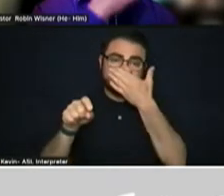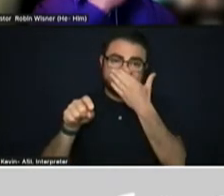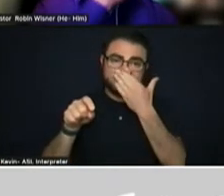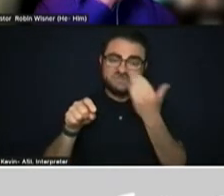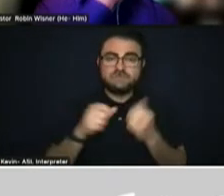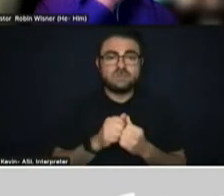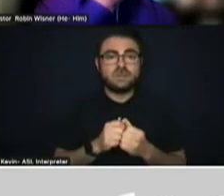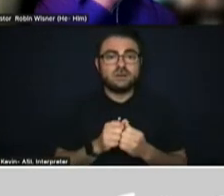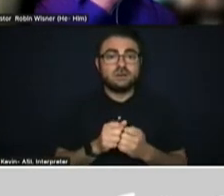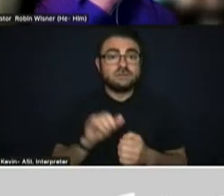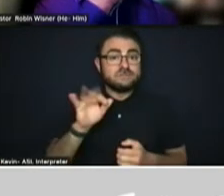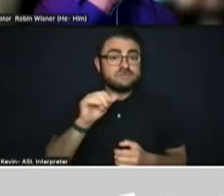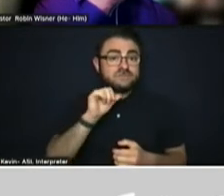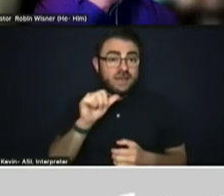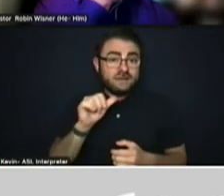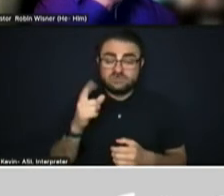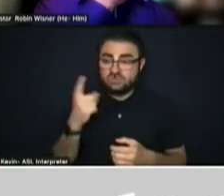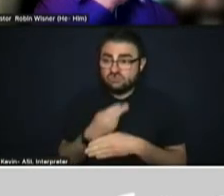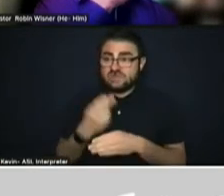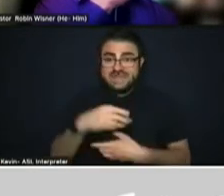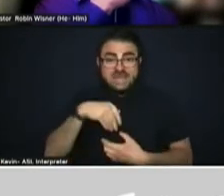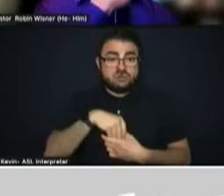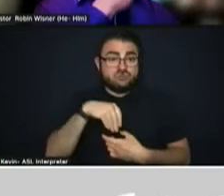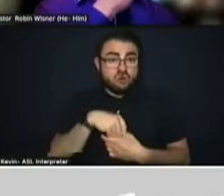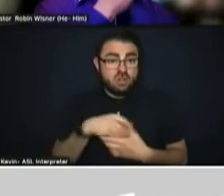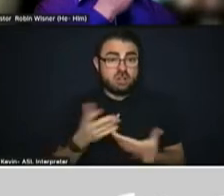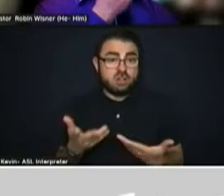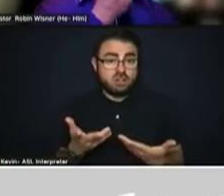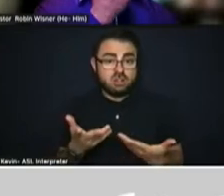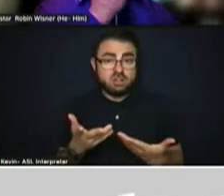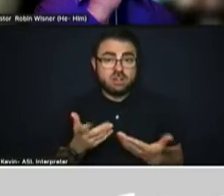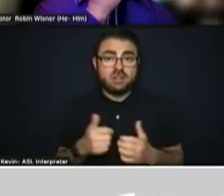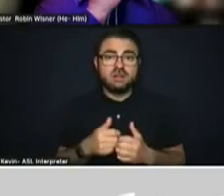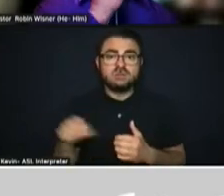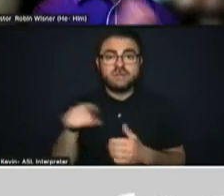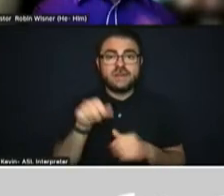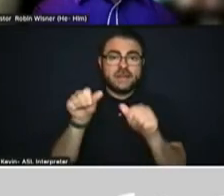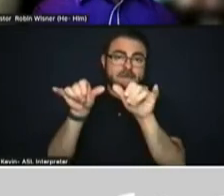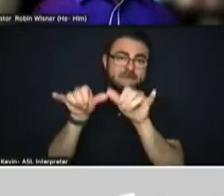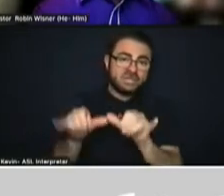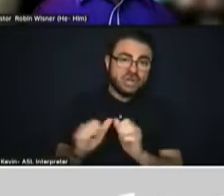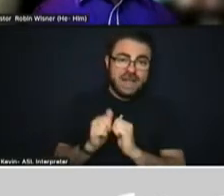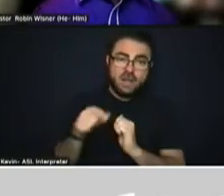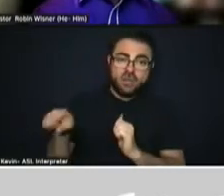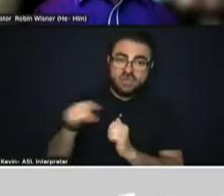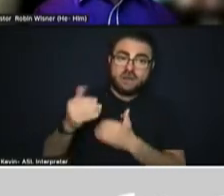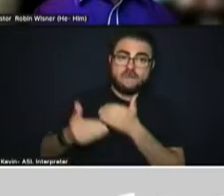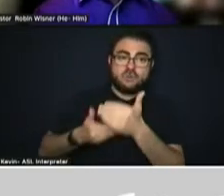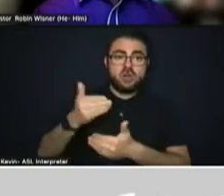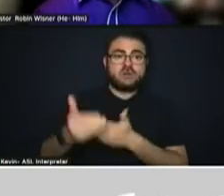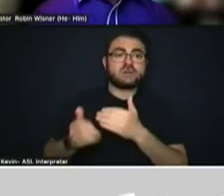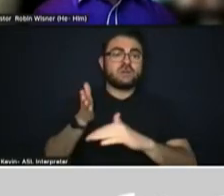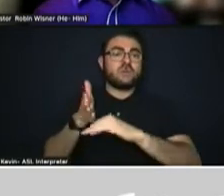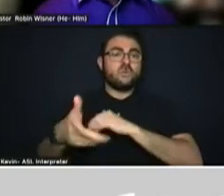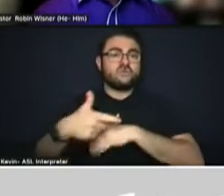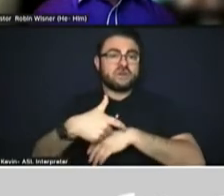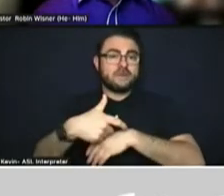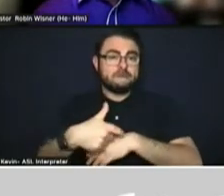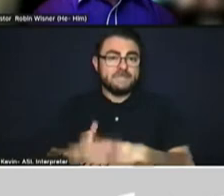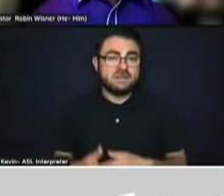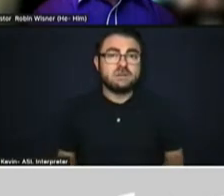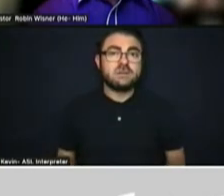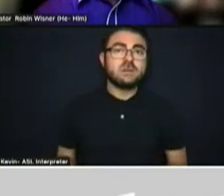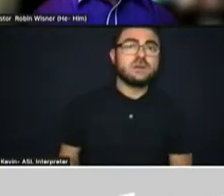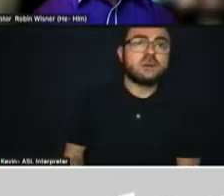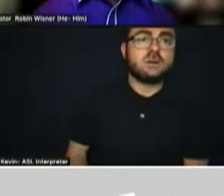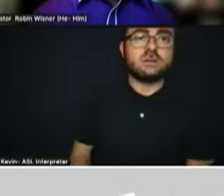use it internally so that they could measure how they progress over a period of time. And